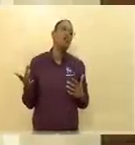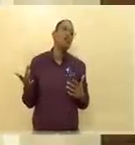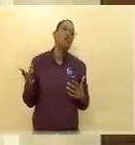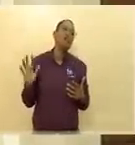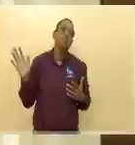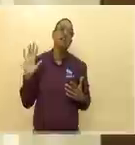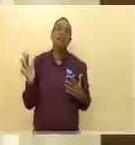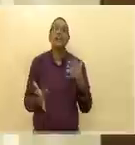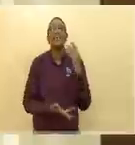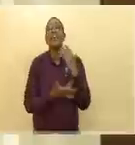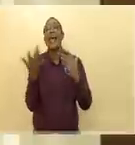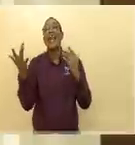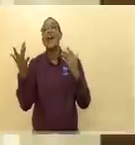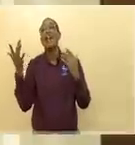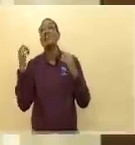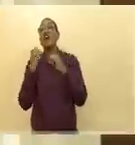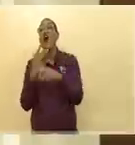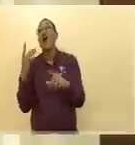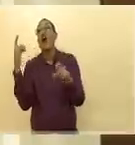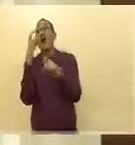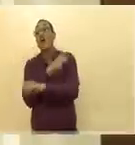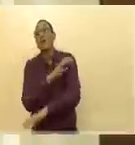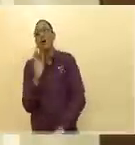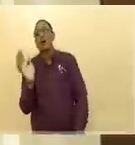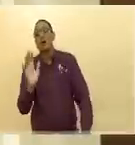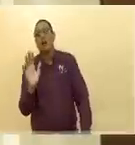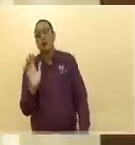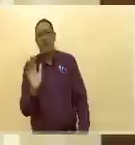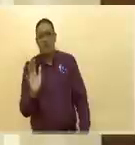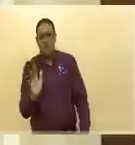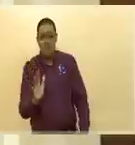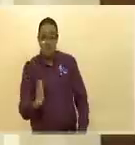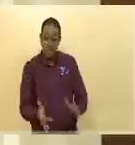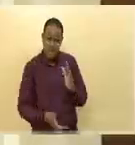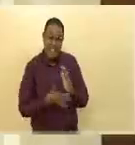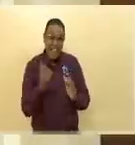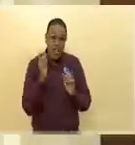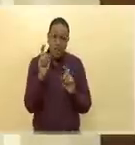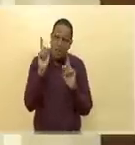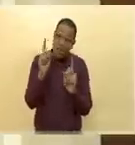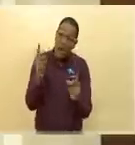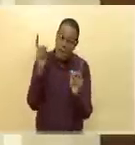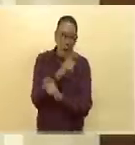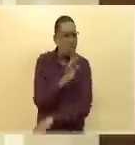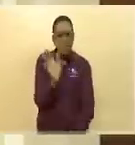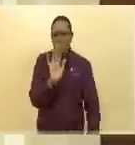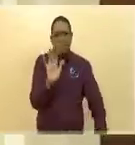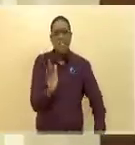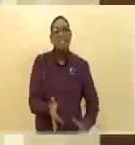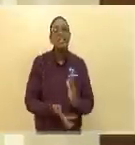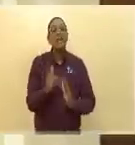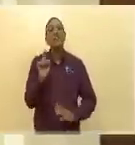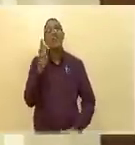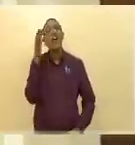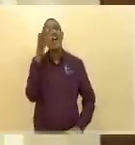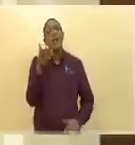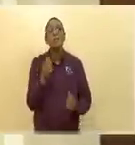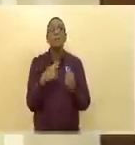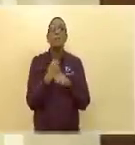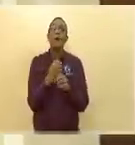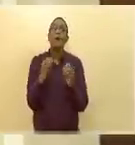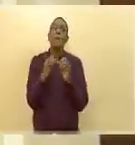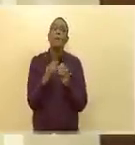technology doesn't complicate things, or rather technology should not complicate things. What technology should do is make